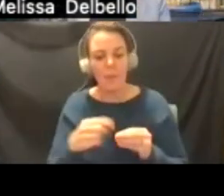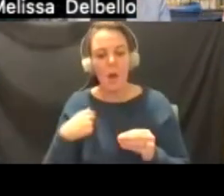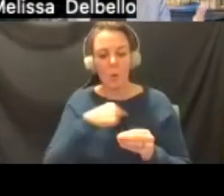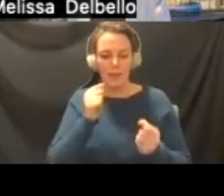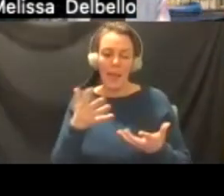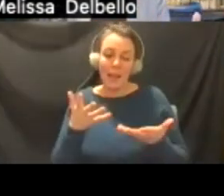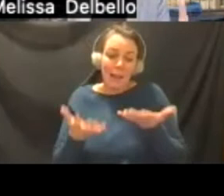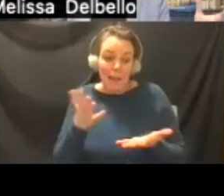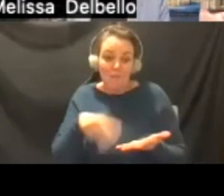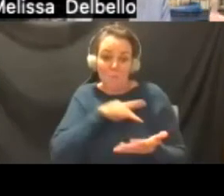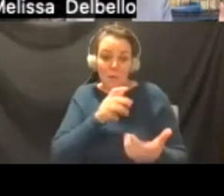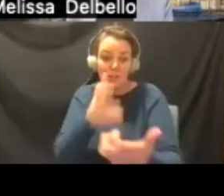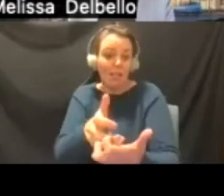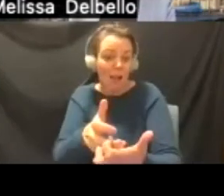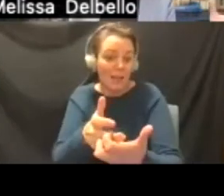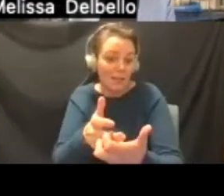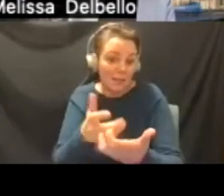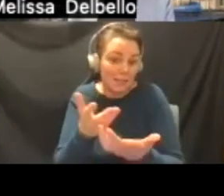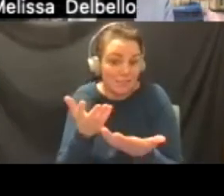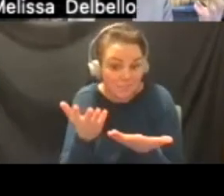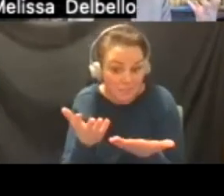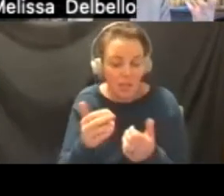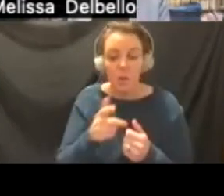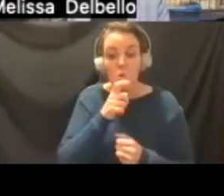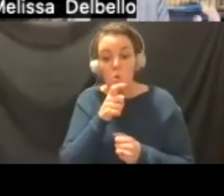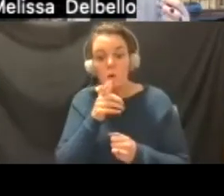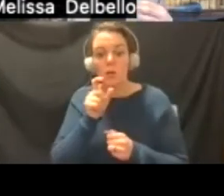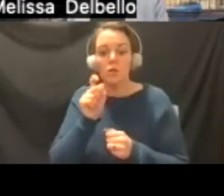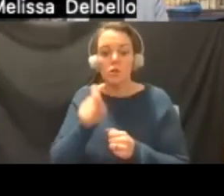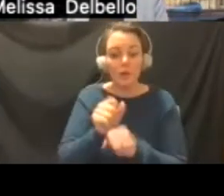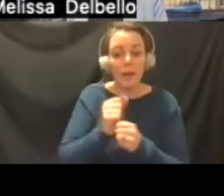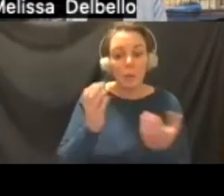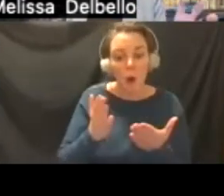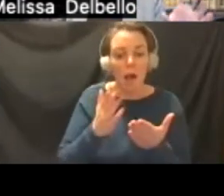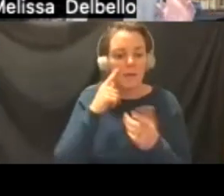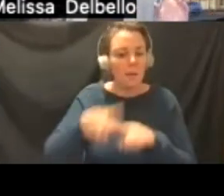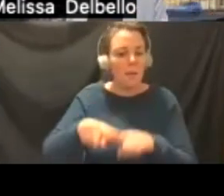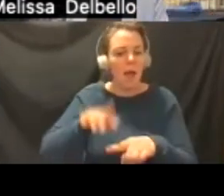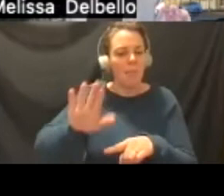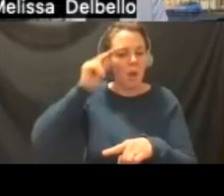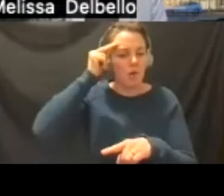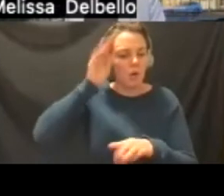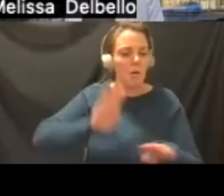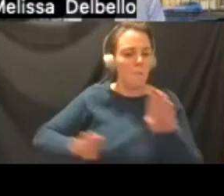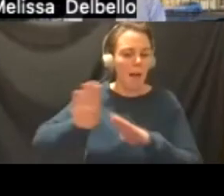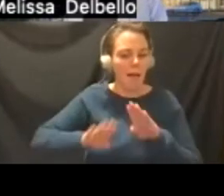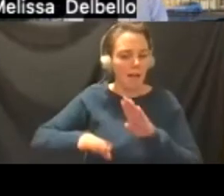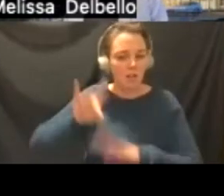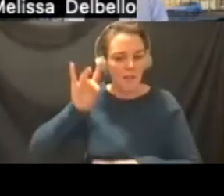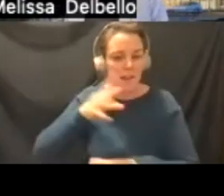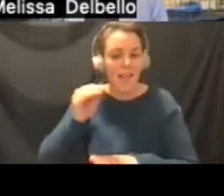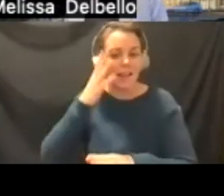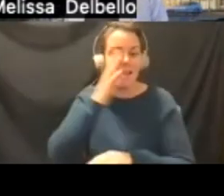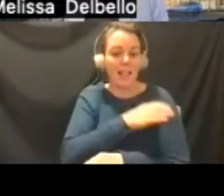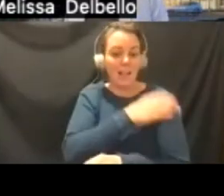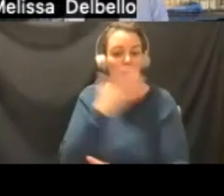personalize potentially who with what neurobiological findings and what clinical manifestations may